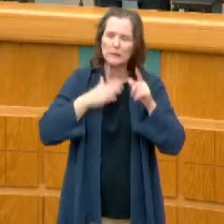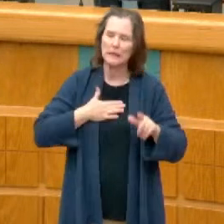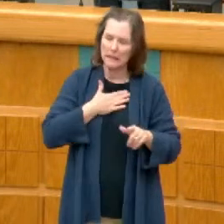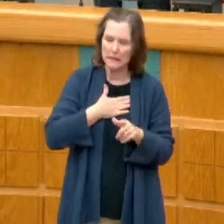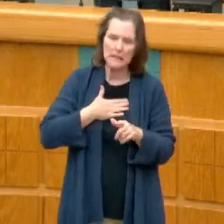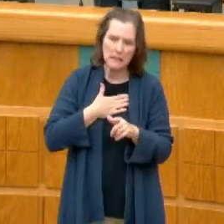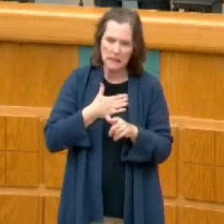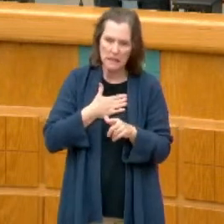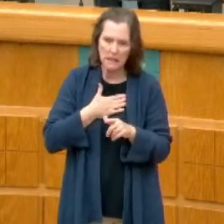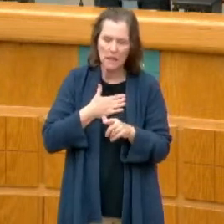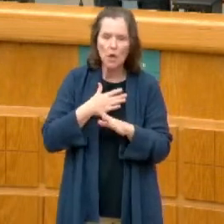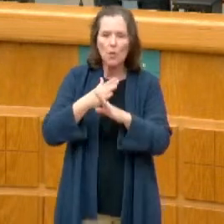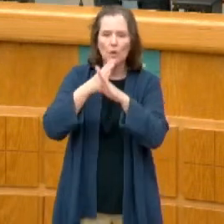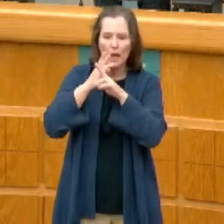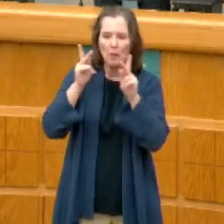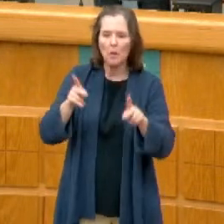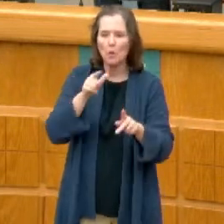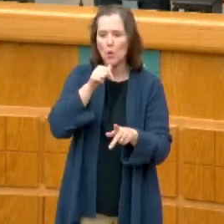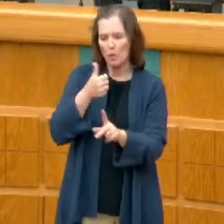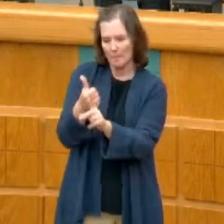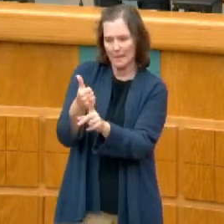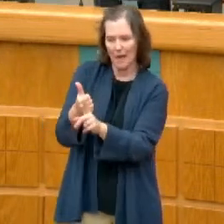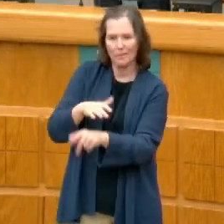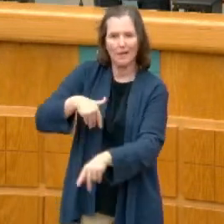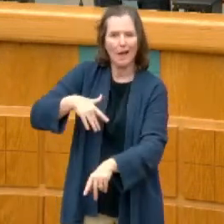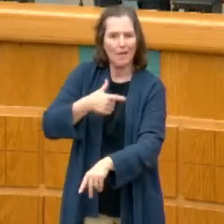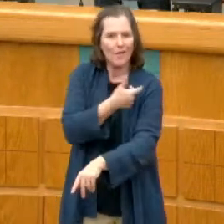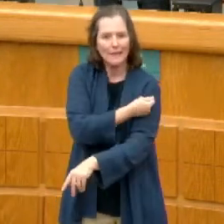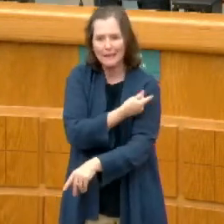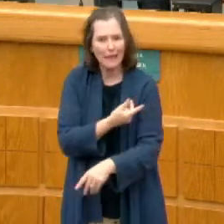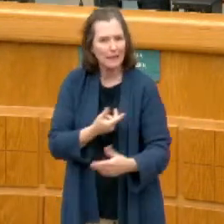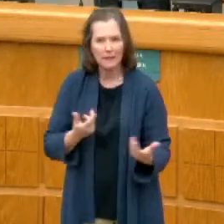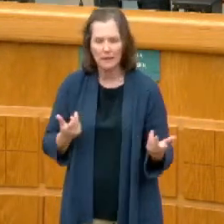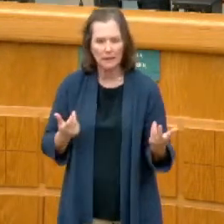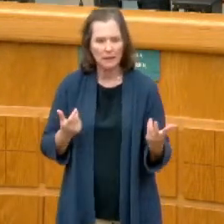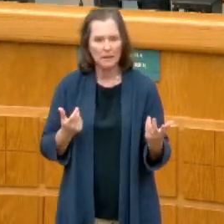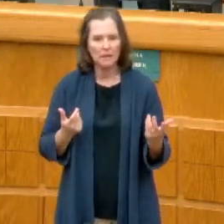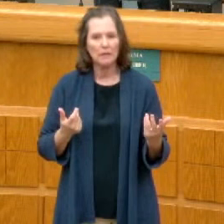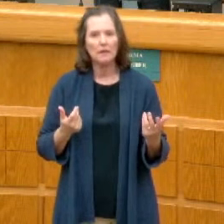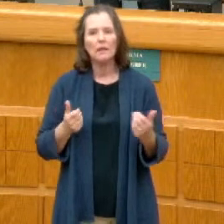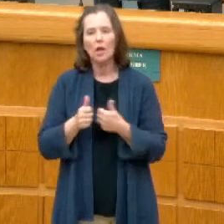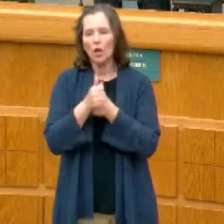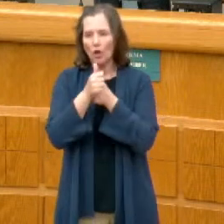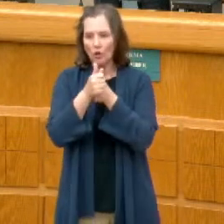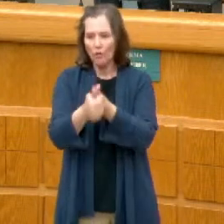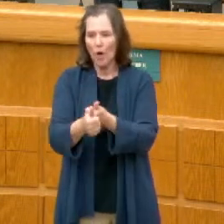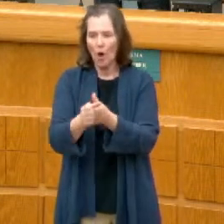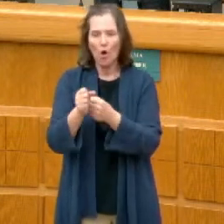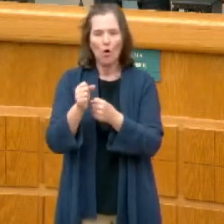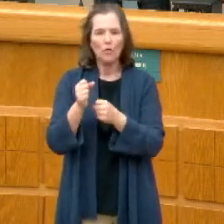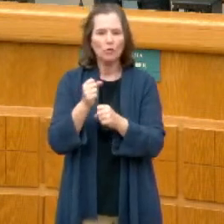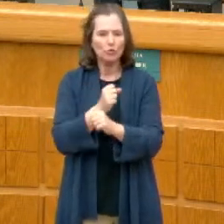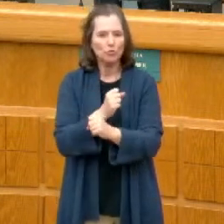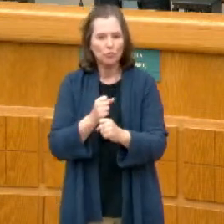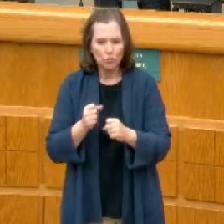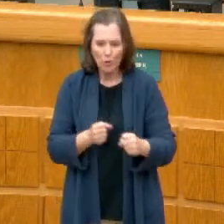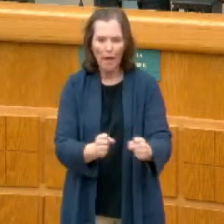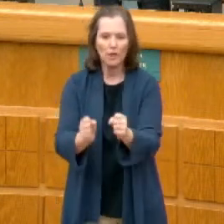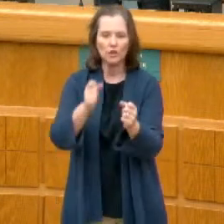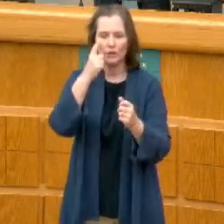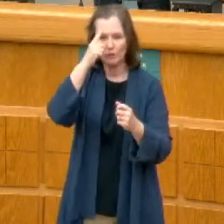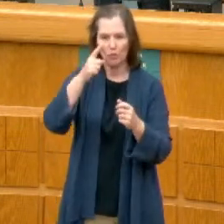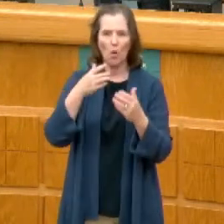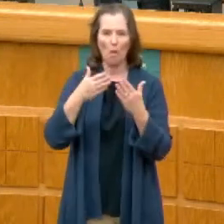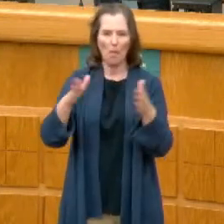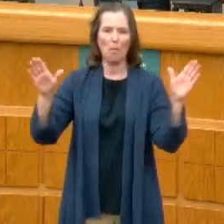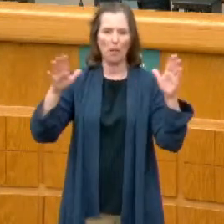unprotected and vulnerable. Follow the public health strategies and get fully vaccinated as soon as possible. Thank